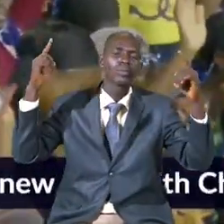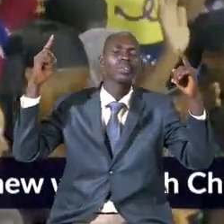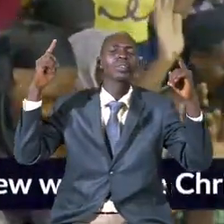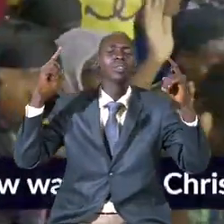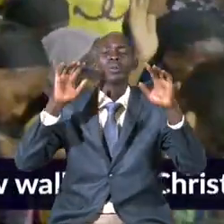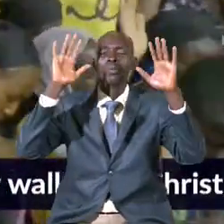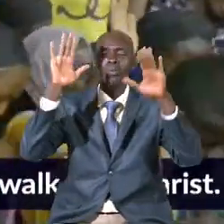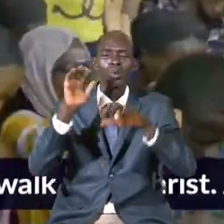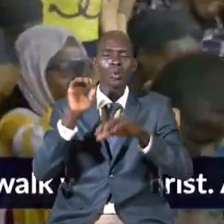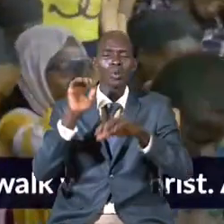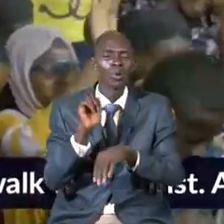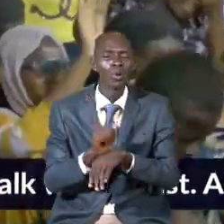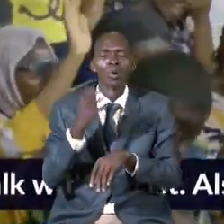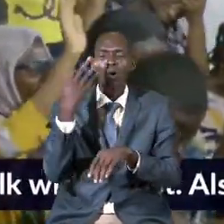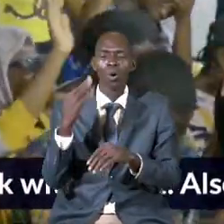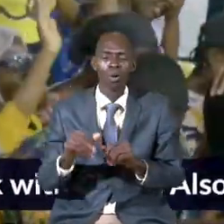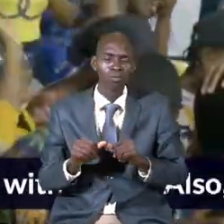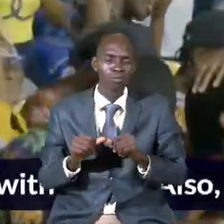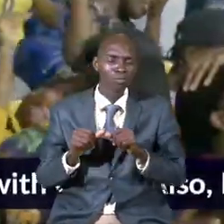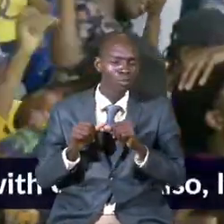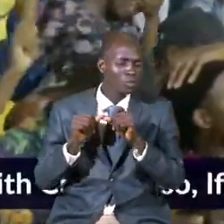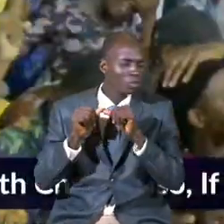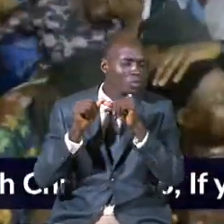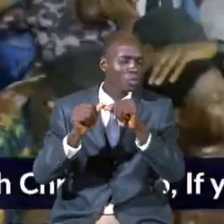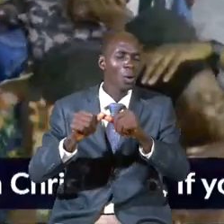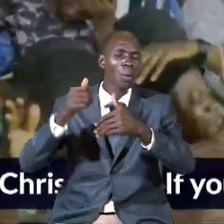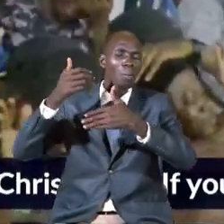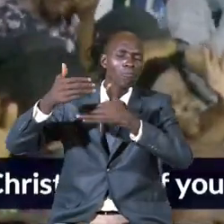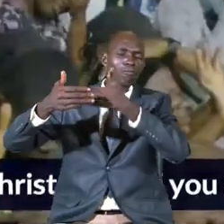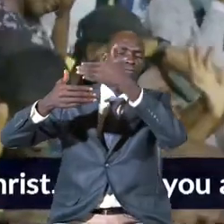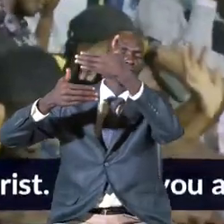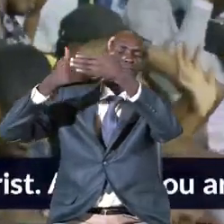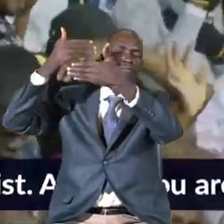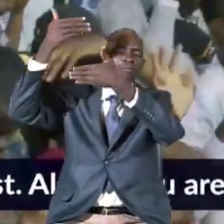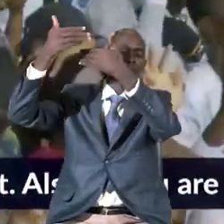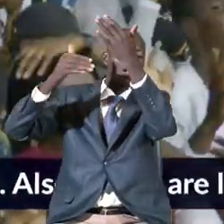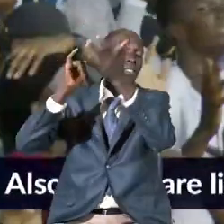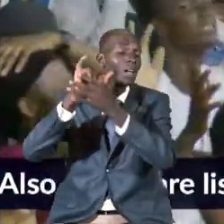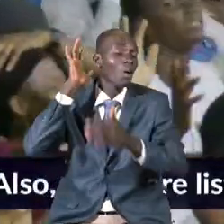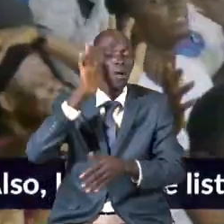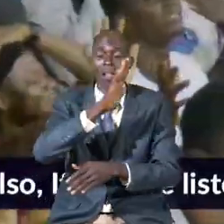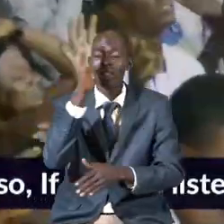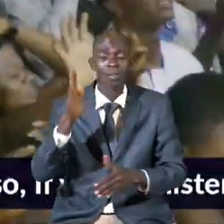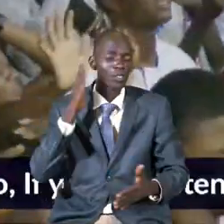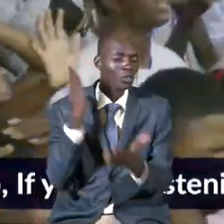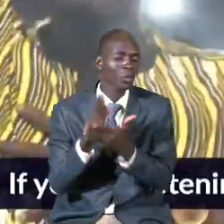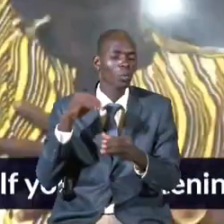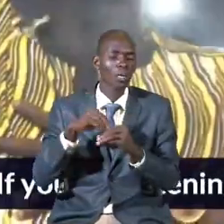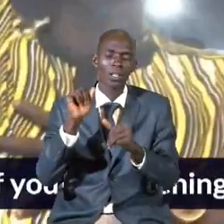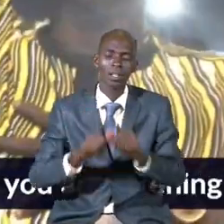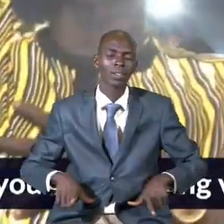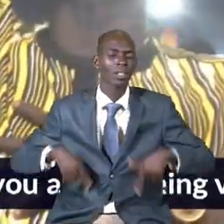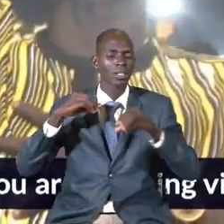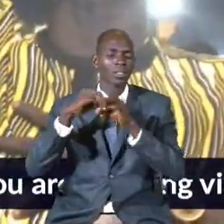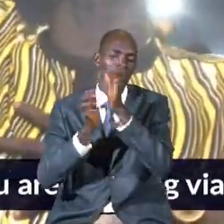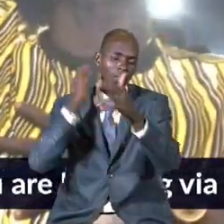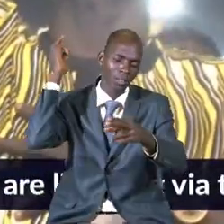miracle of continual progress that will never stop in every life in jesus